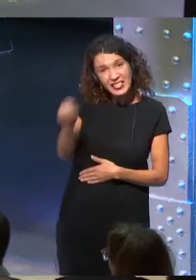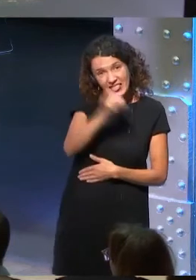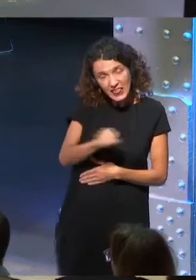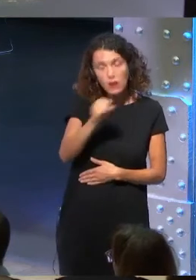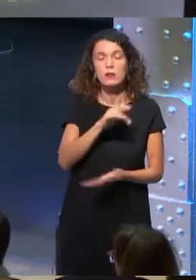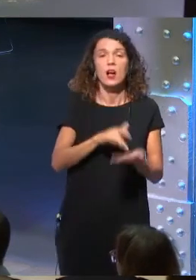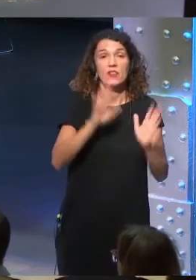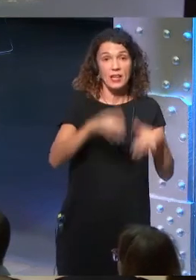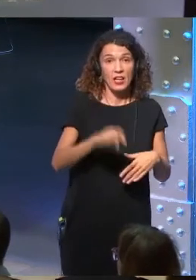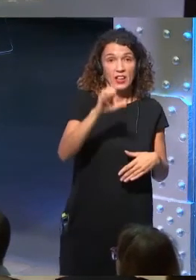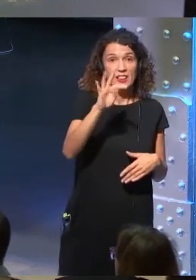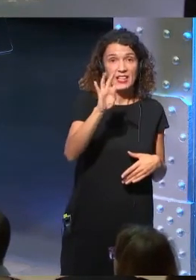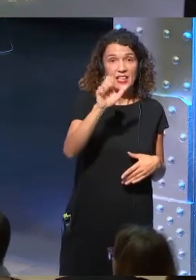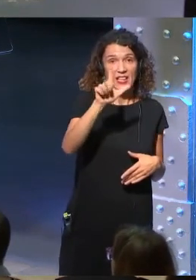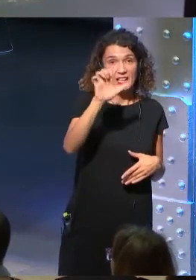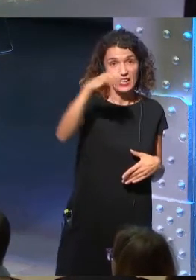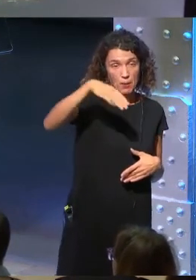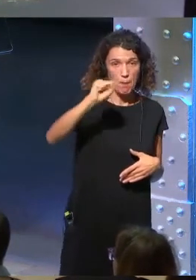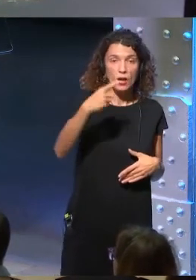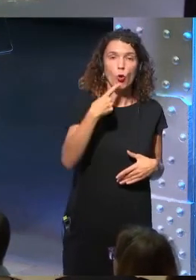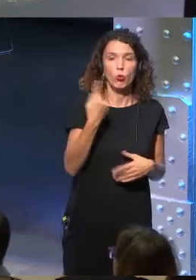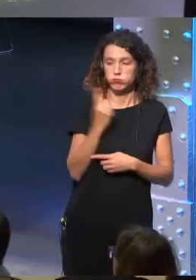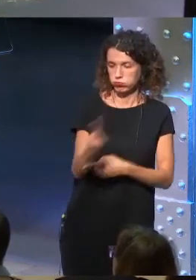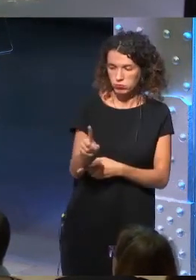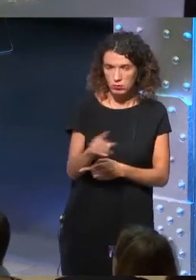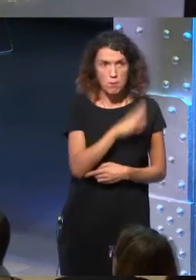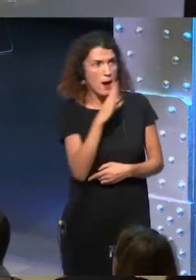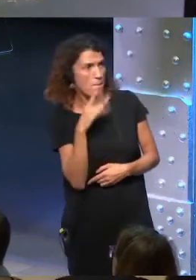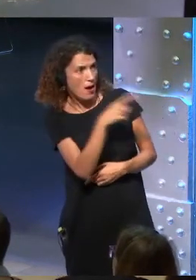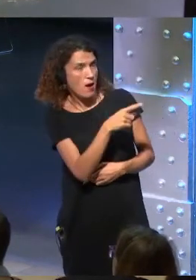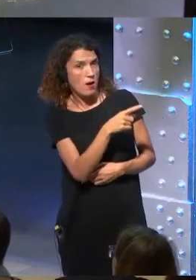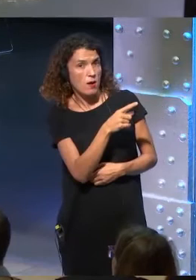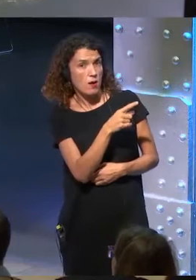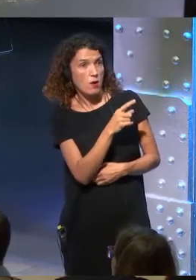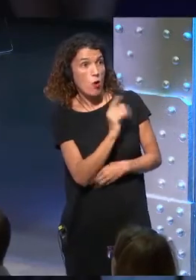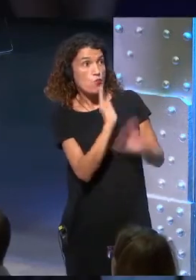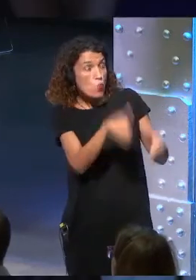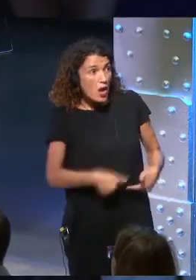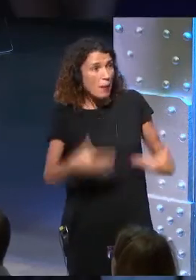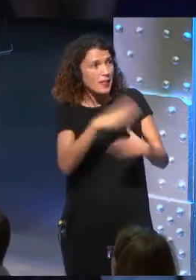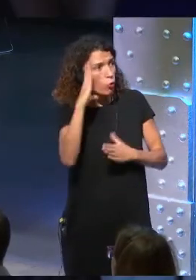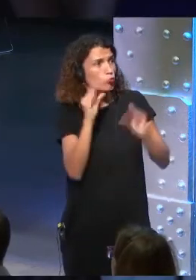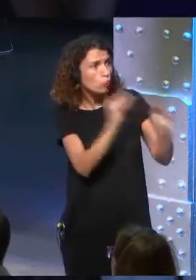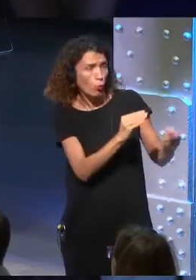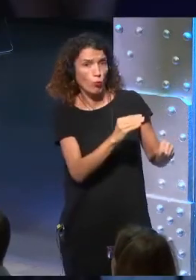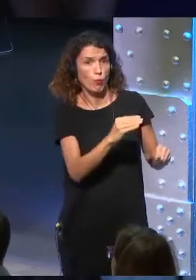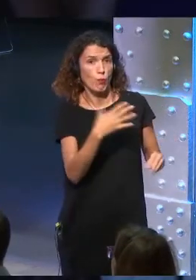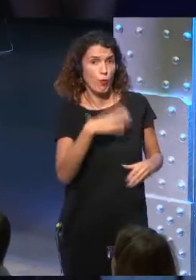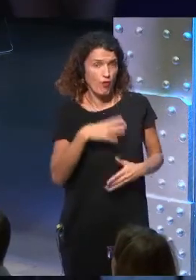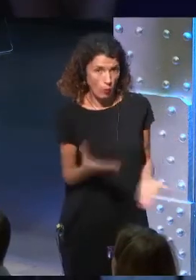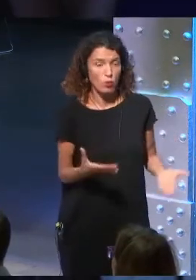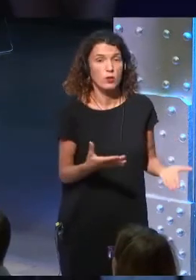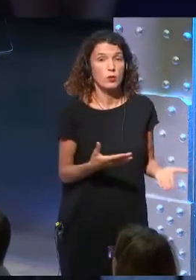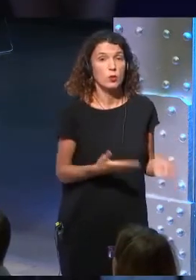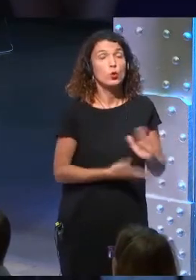intervenes. "Mother," he says, "go back up into your quarters and take up your own